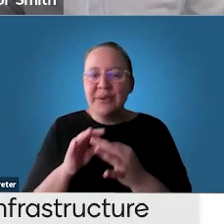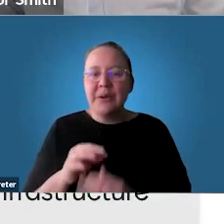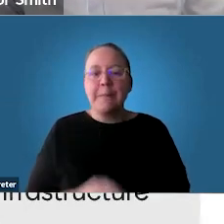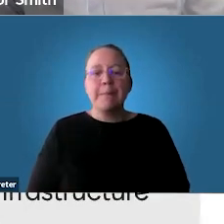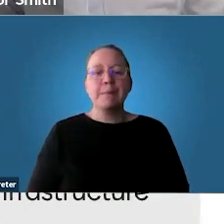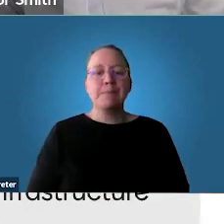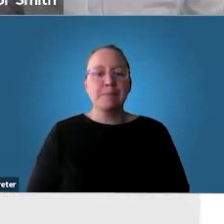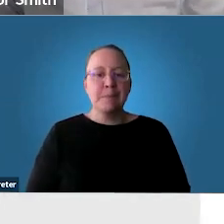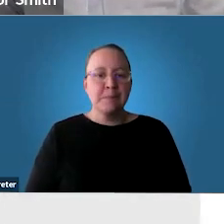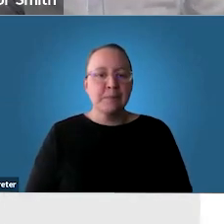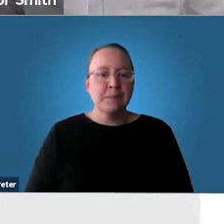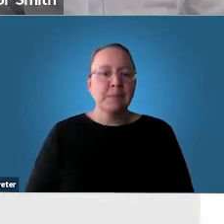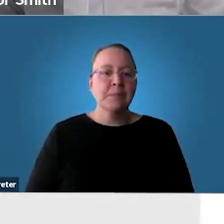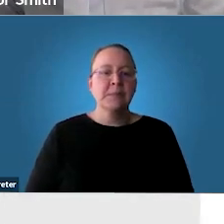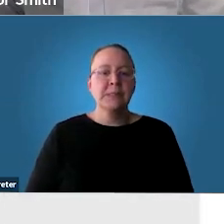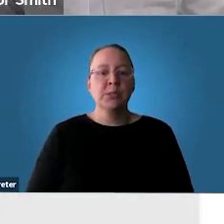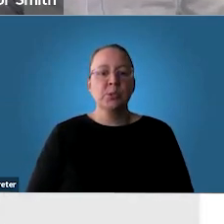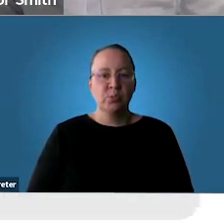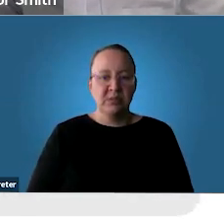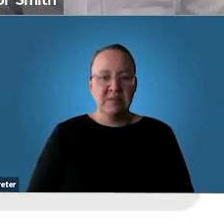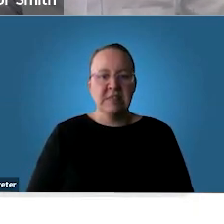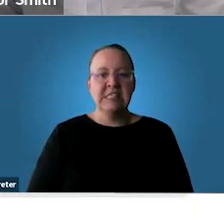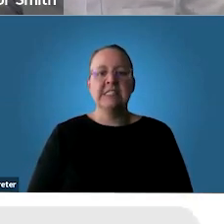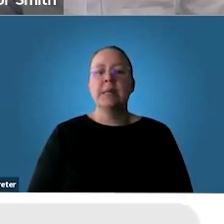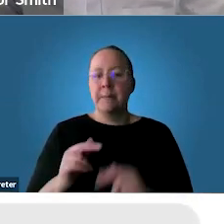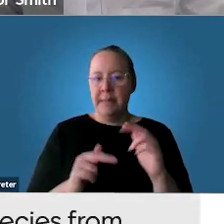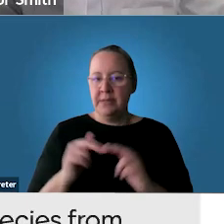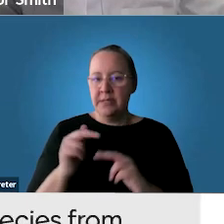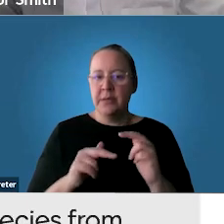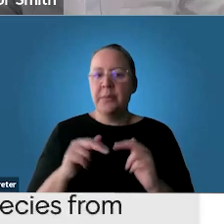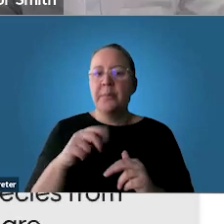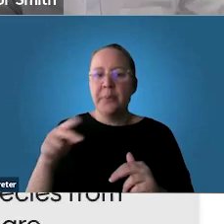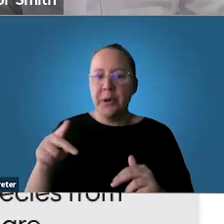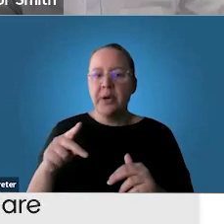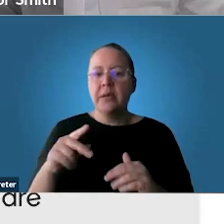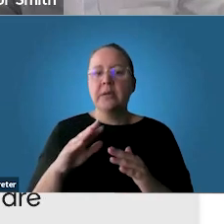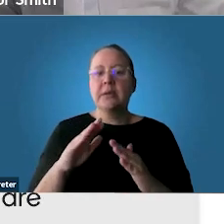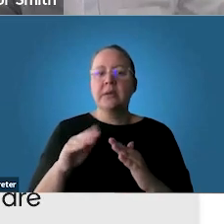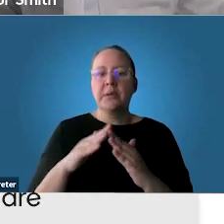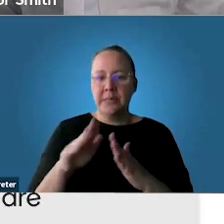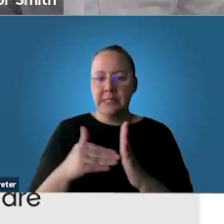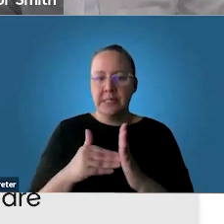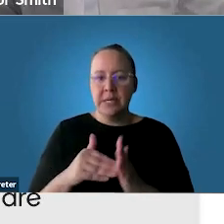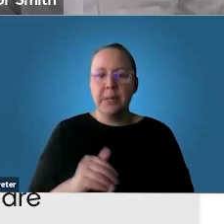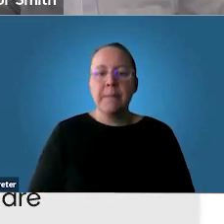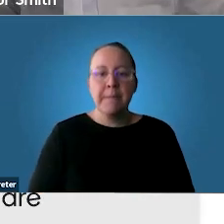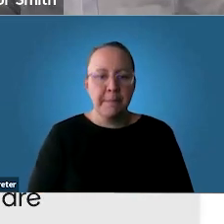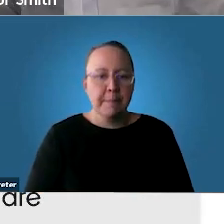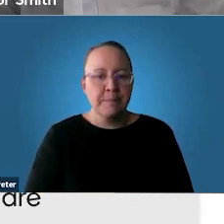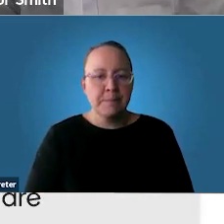think that's really important. Communities building a park and a community center. That's really inspiring. I agree. That's really